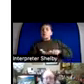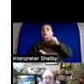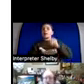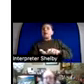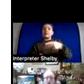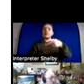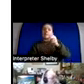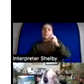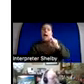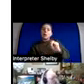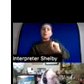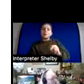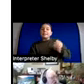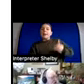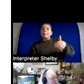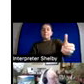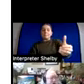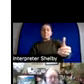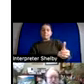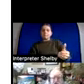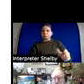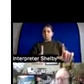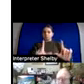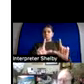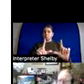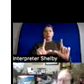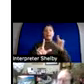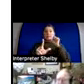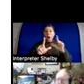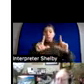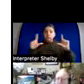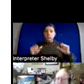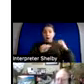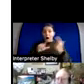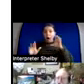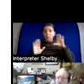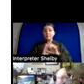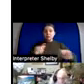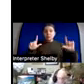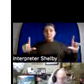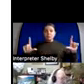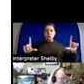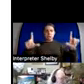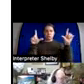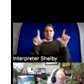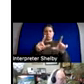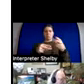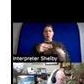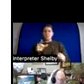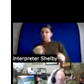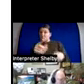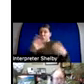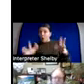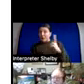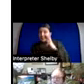recognize the pattern i've only given you a partial representation of it but you should see it yeah